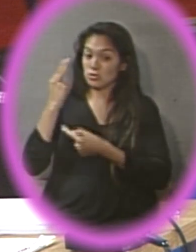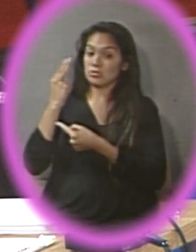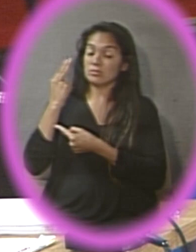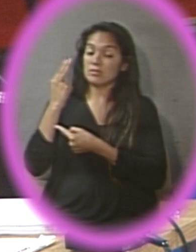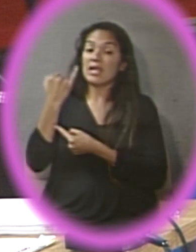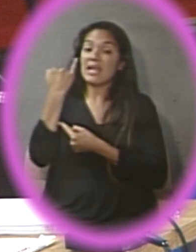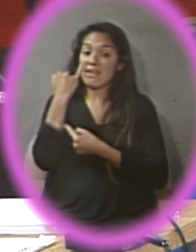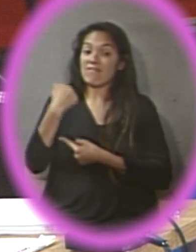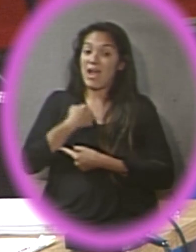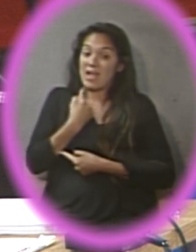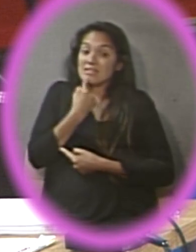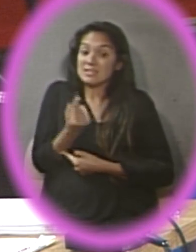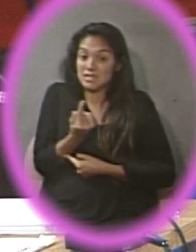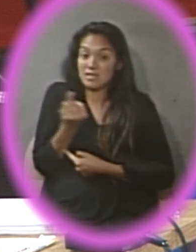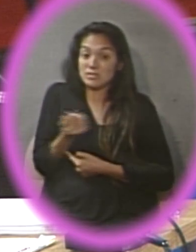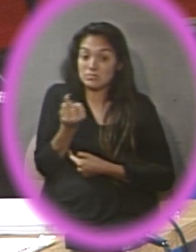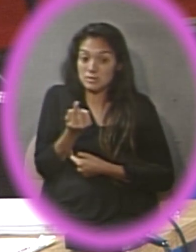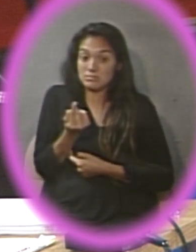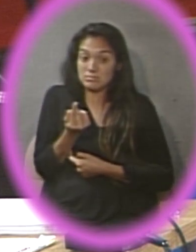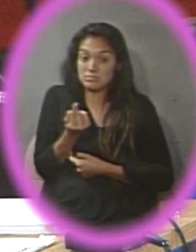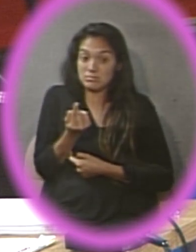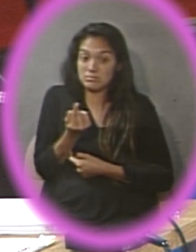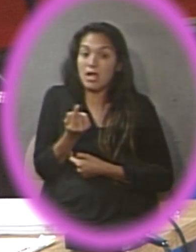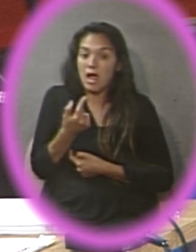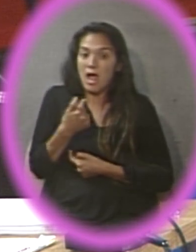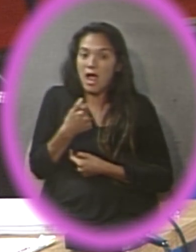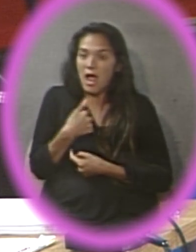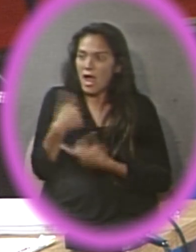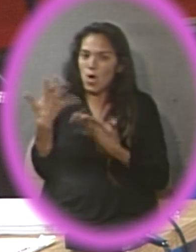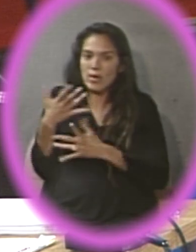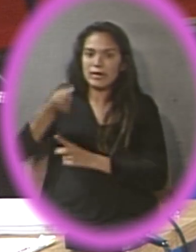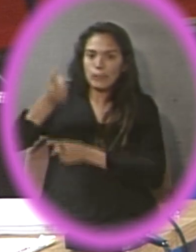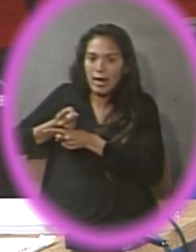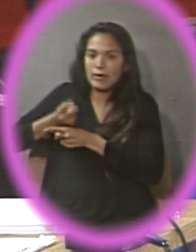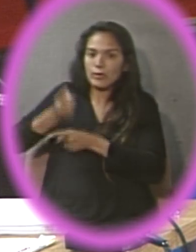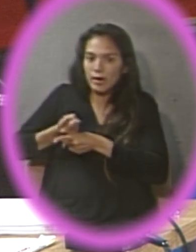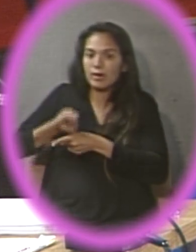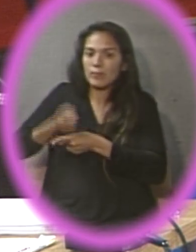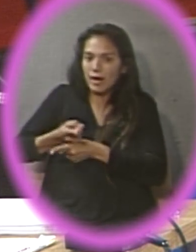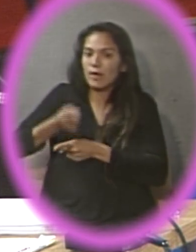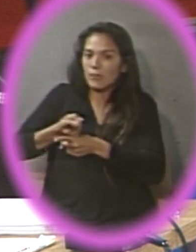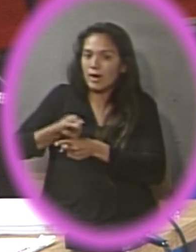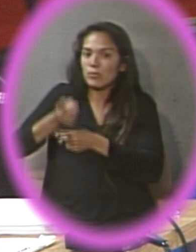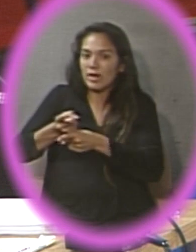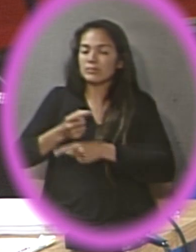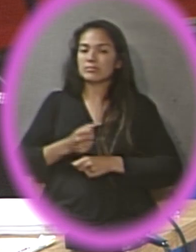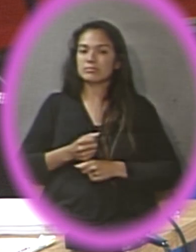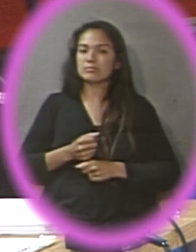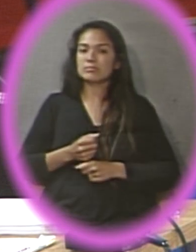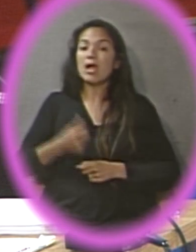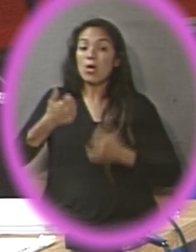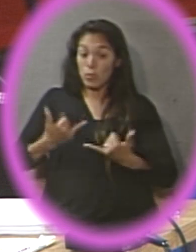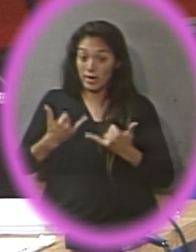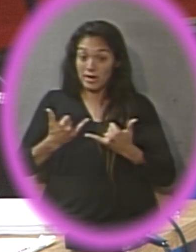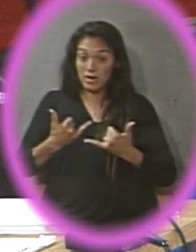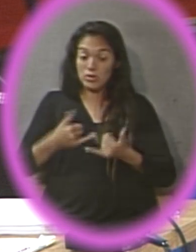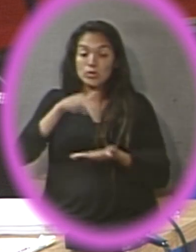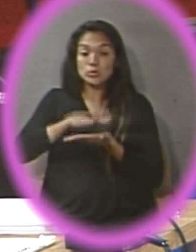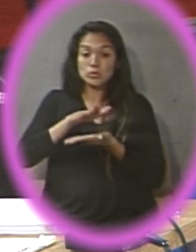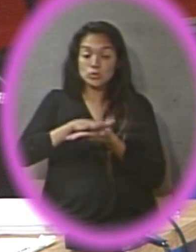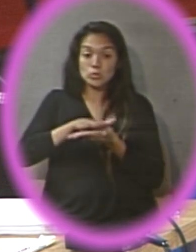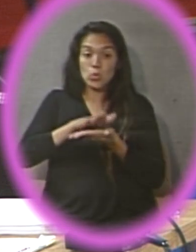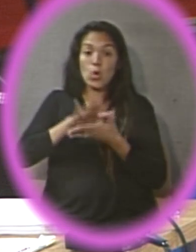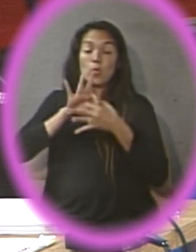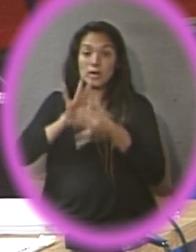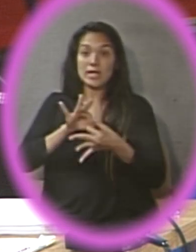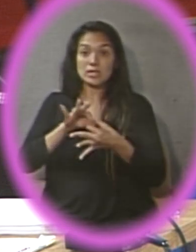do say something, I seem to be on the mark. I am currently experiencing a problem at my school that relates to my